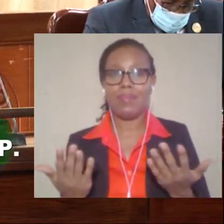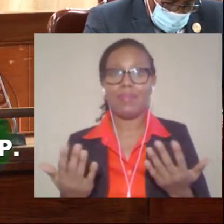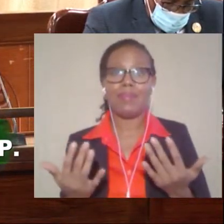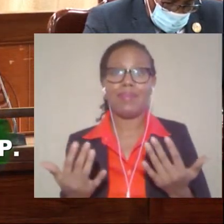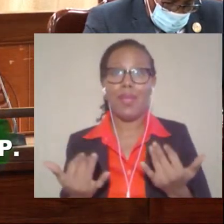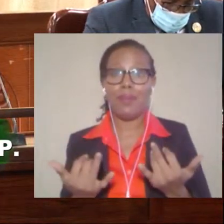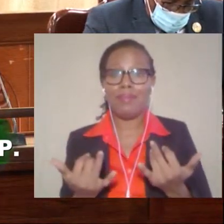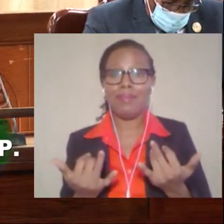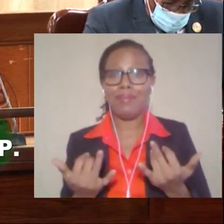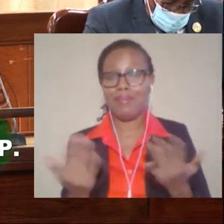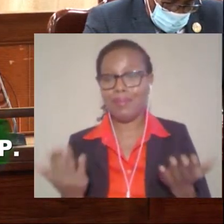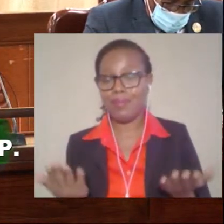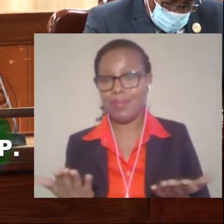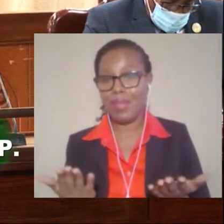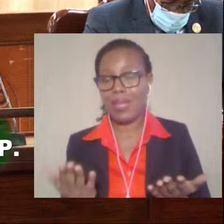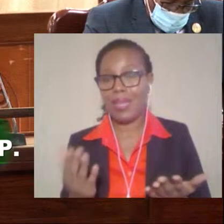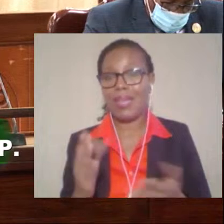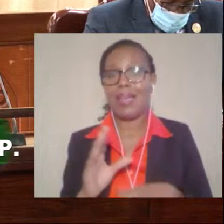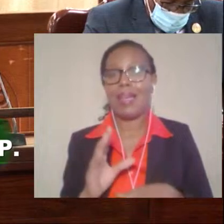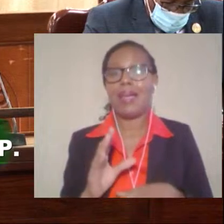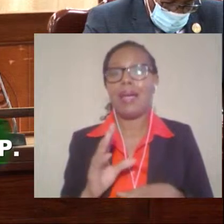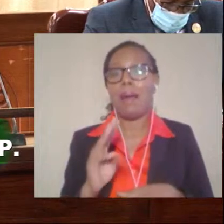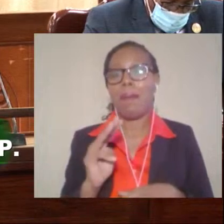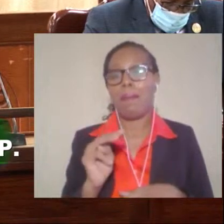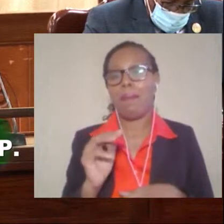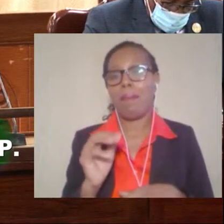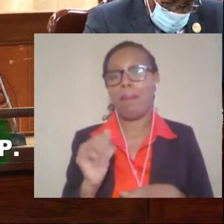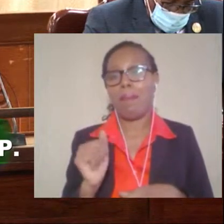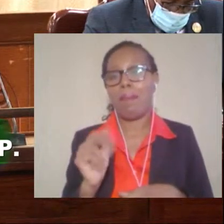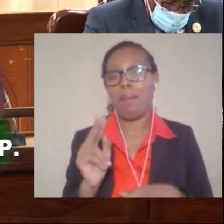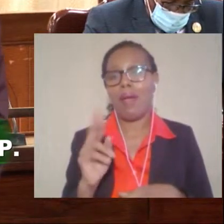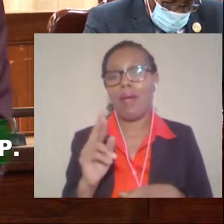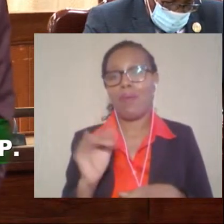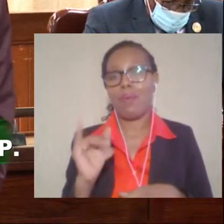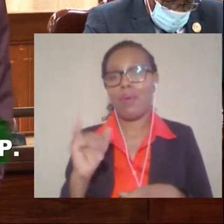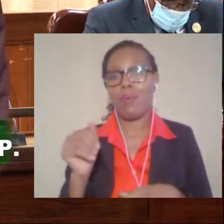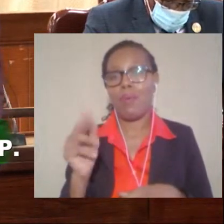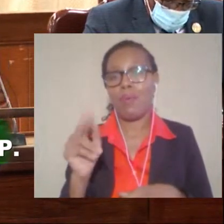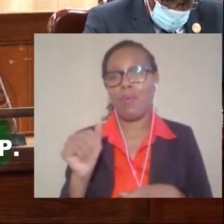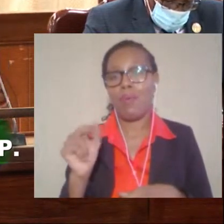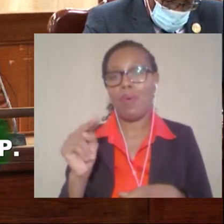marijuana industry in Barbados also engages